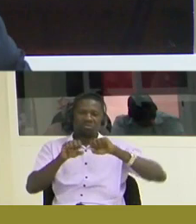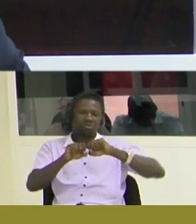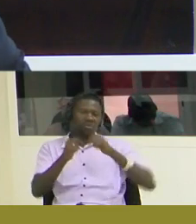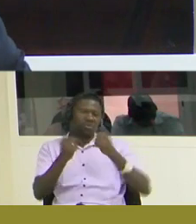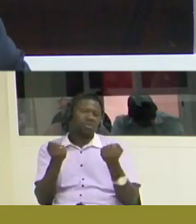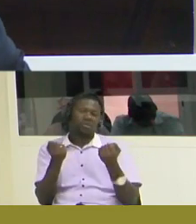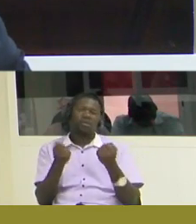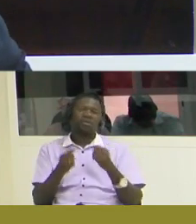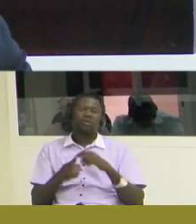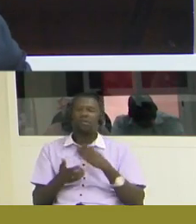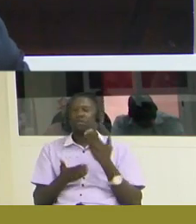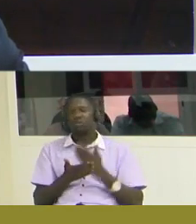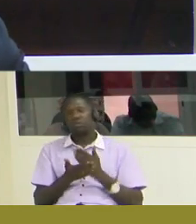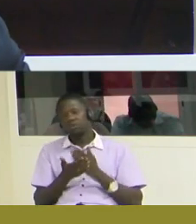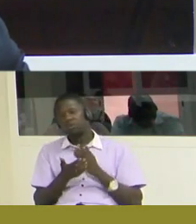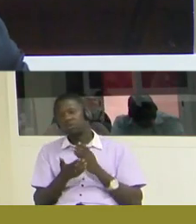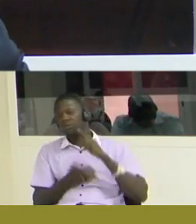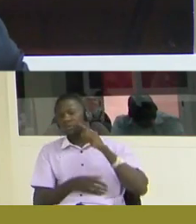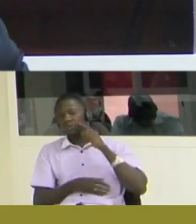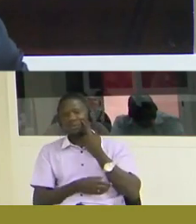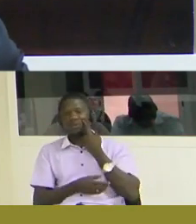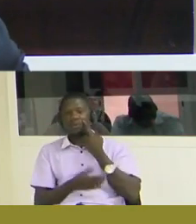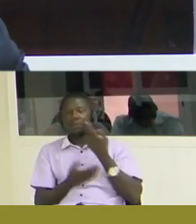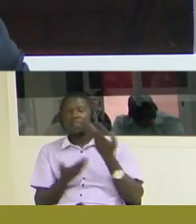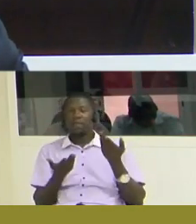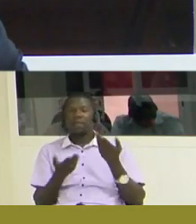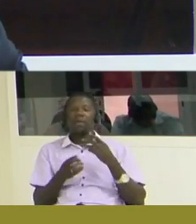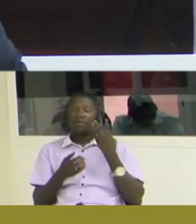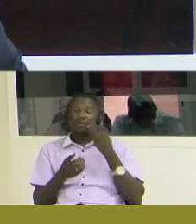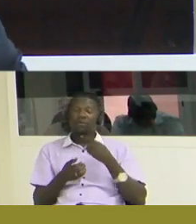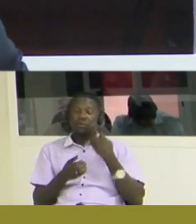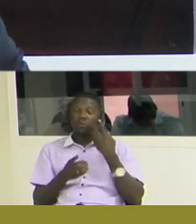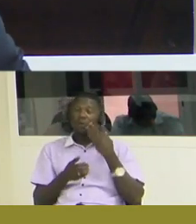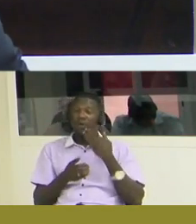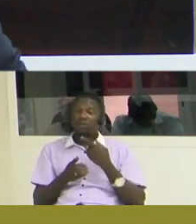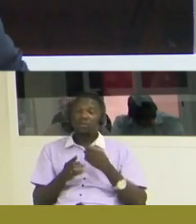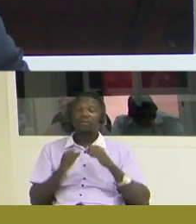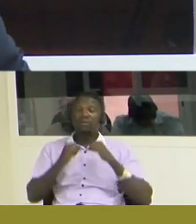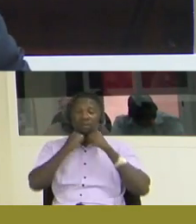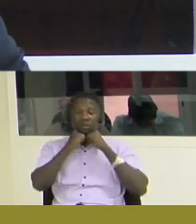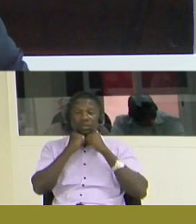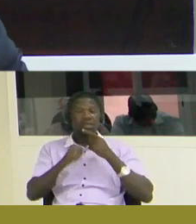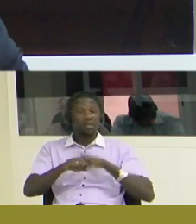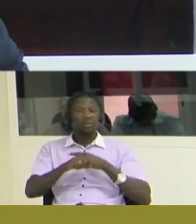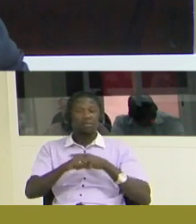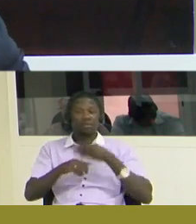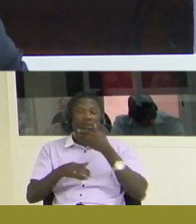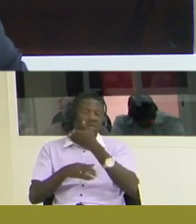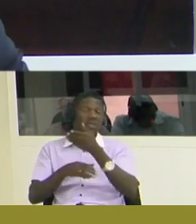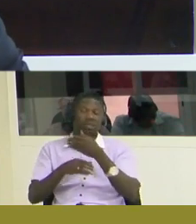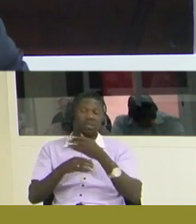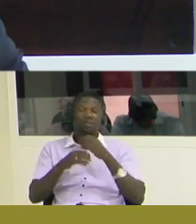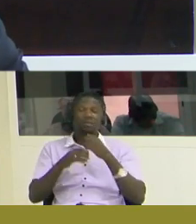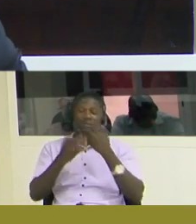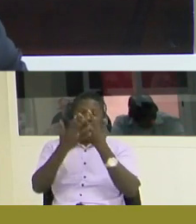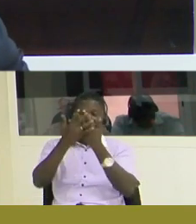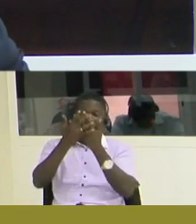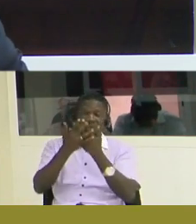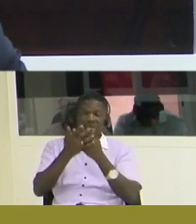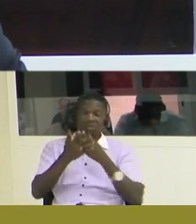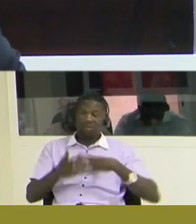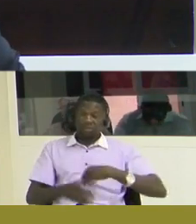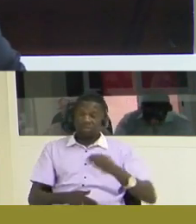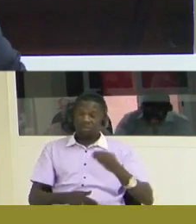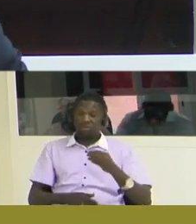highly regrettable you see even when some assembly was still imprisoned his son Osman would spend nights